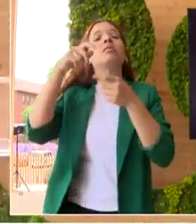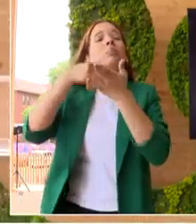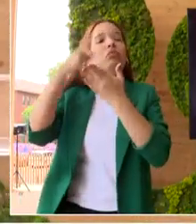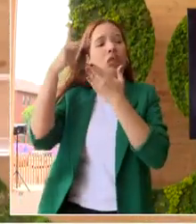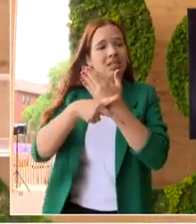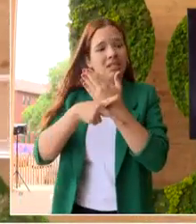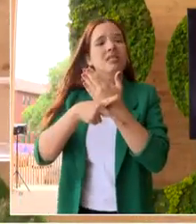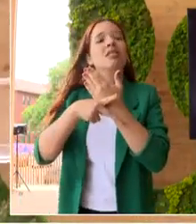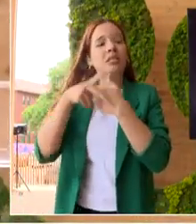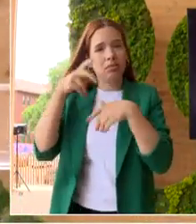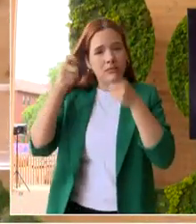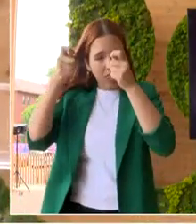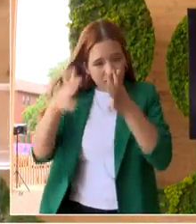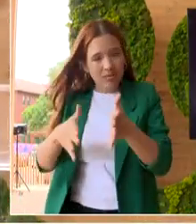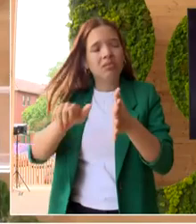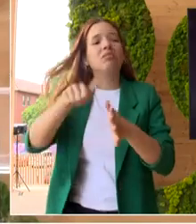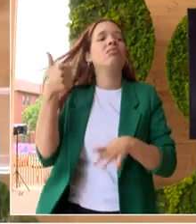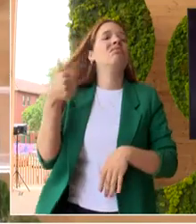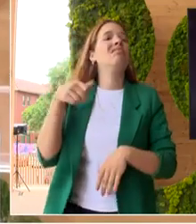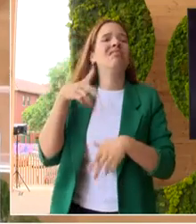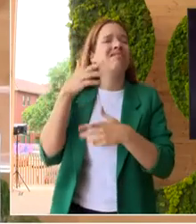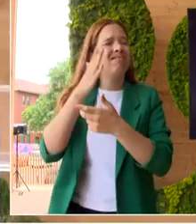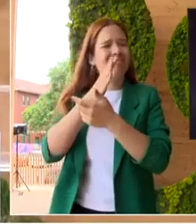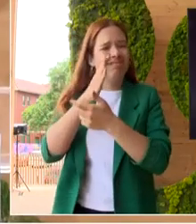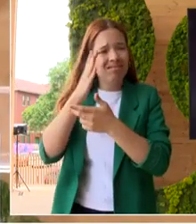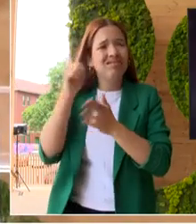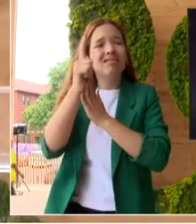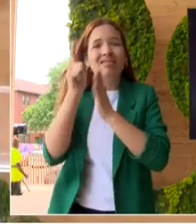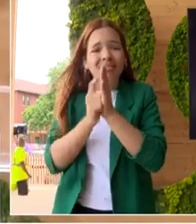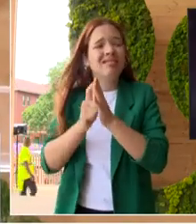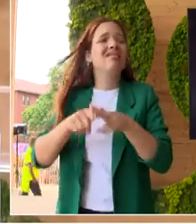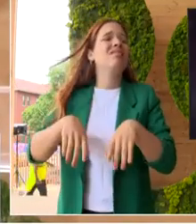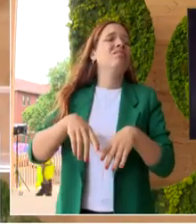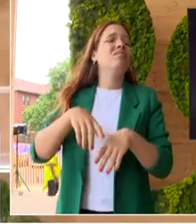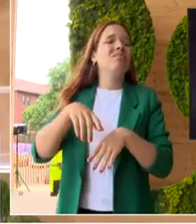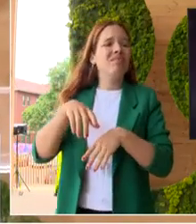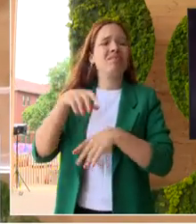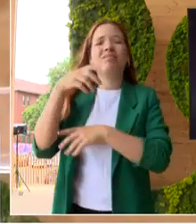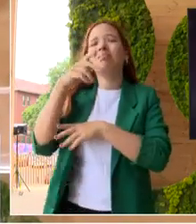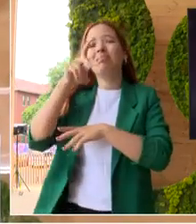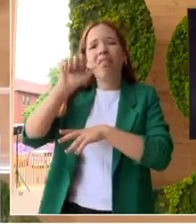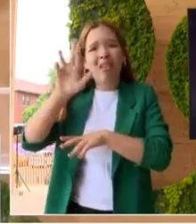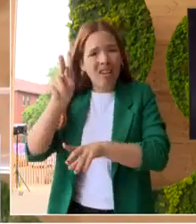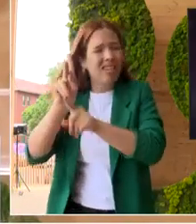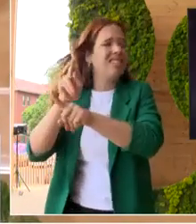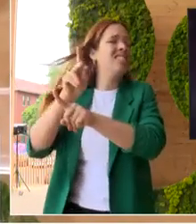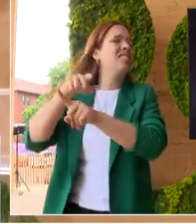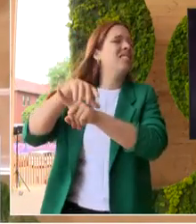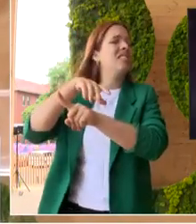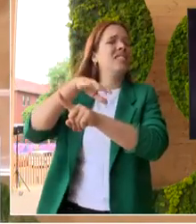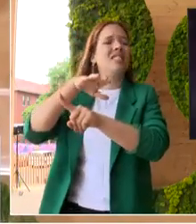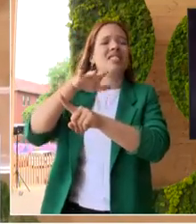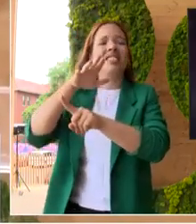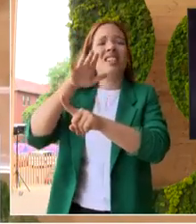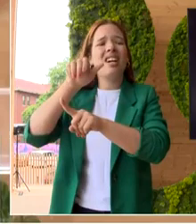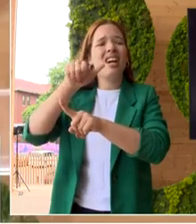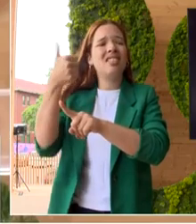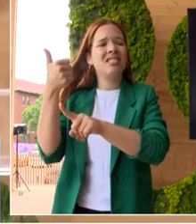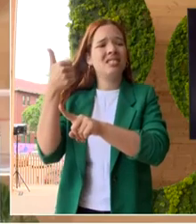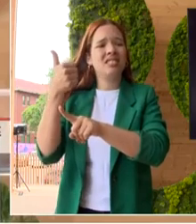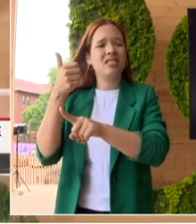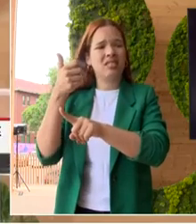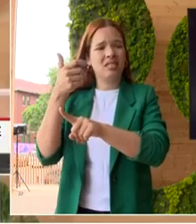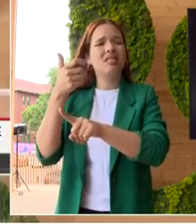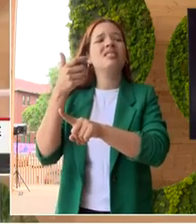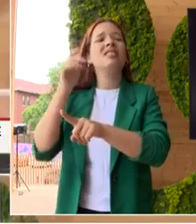Moore, our attorneys, Mark Alberta and Adarsh Harthi, and Richard Stardinger and our Jacobs